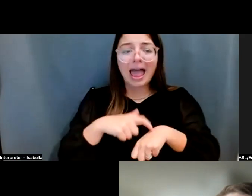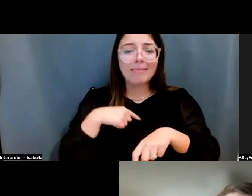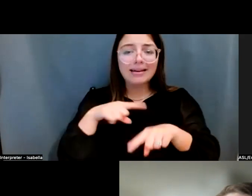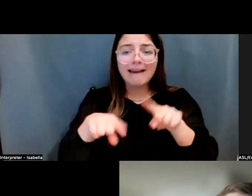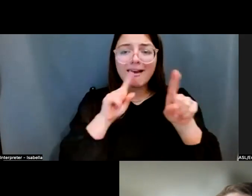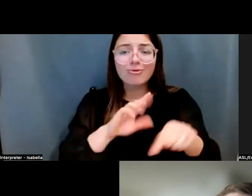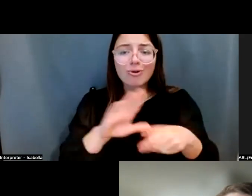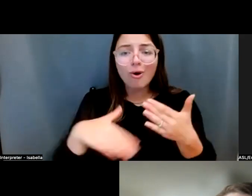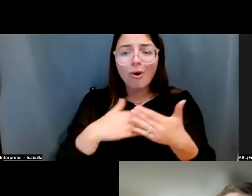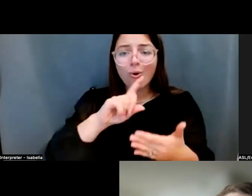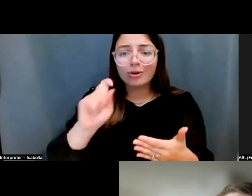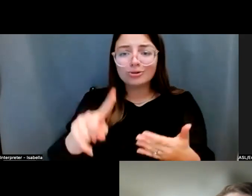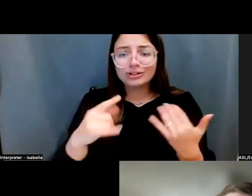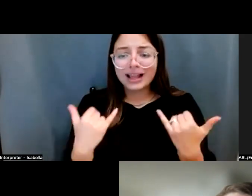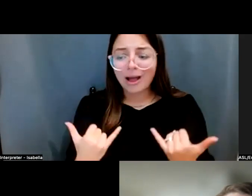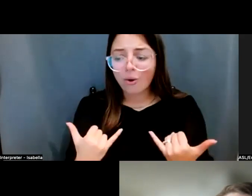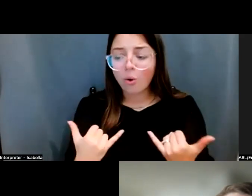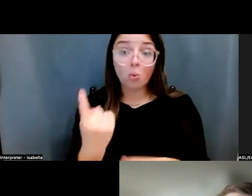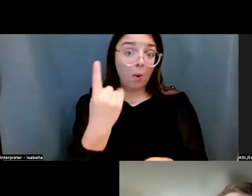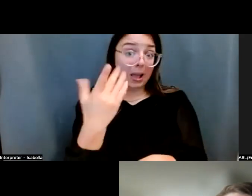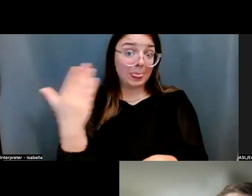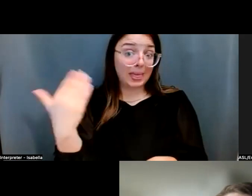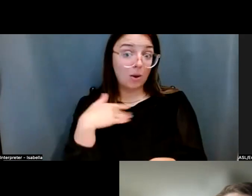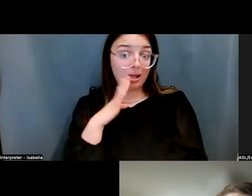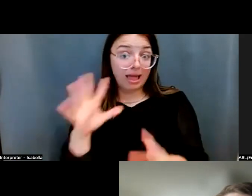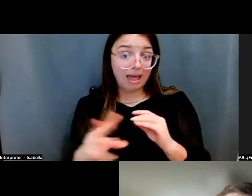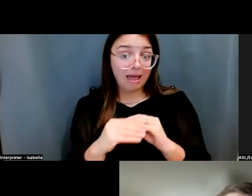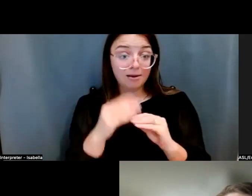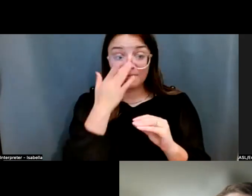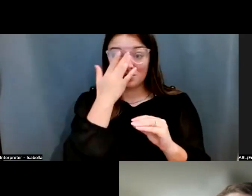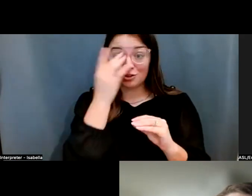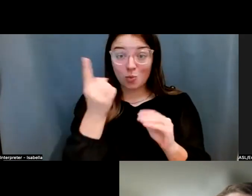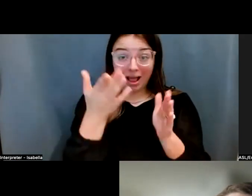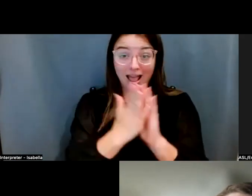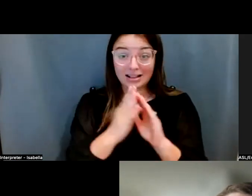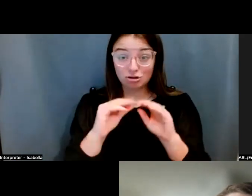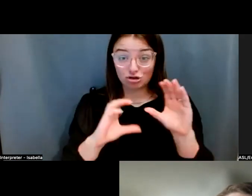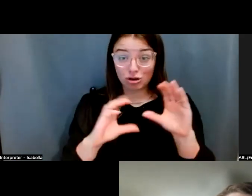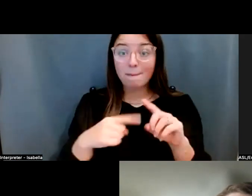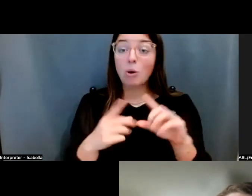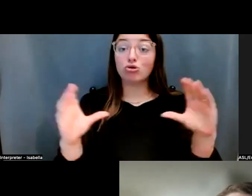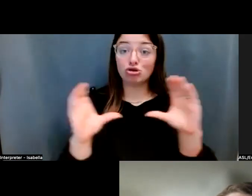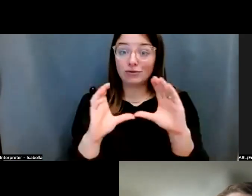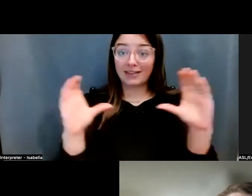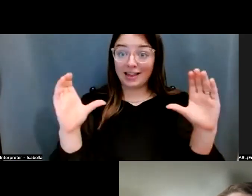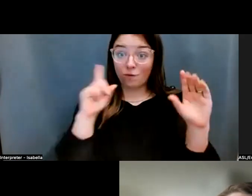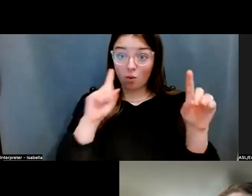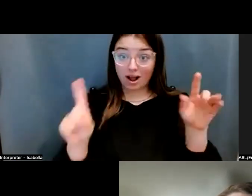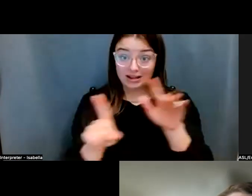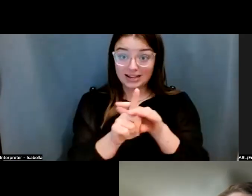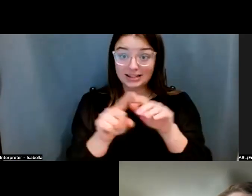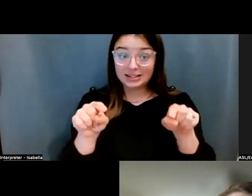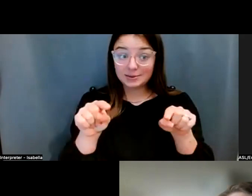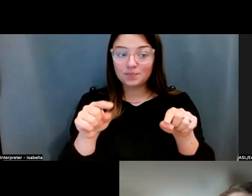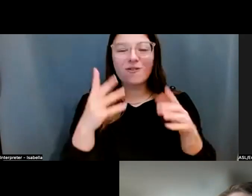now. The one thing I will say is someone asked in the chat about getting a certificate for attendance. That's something that